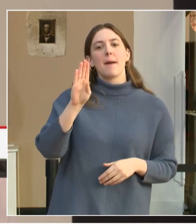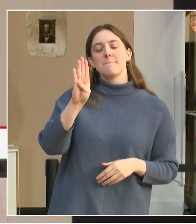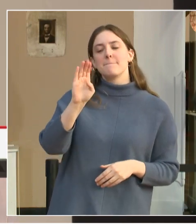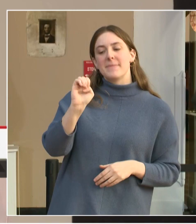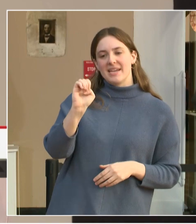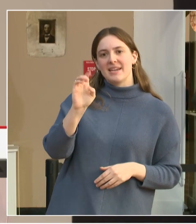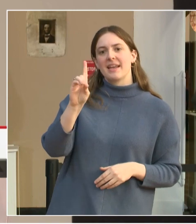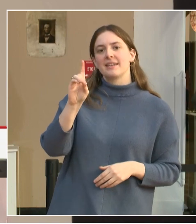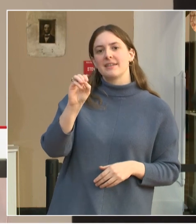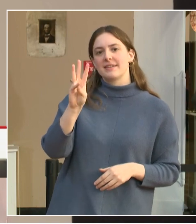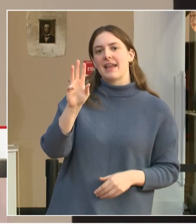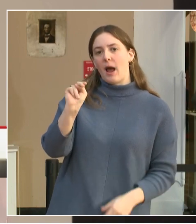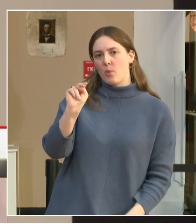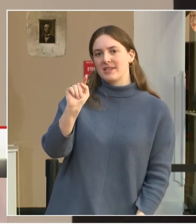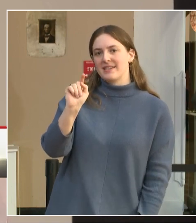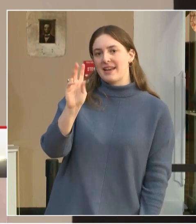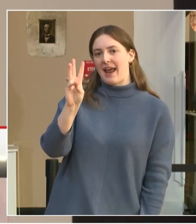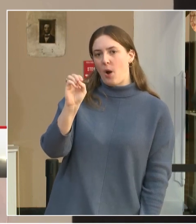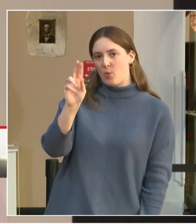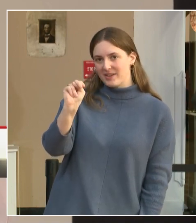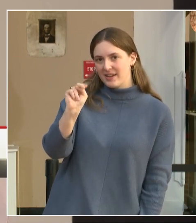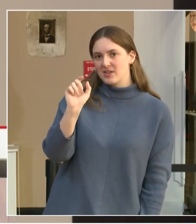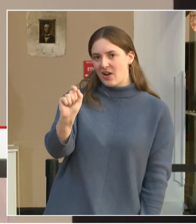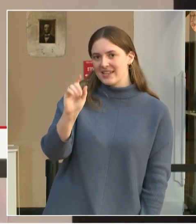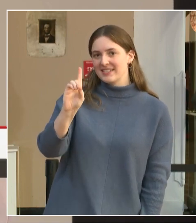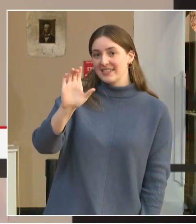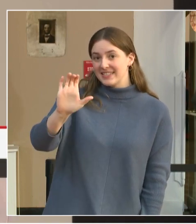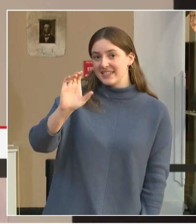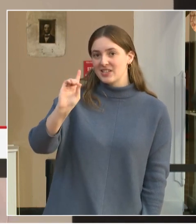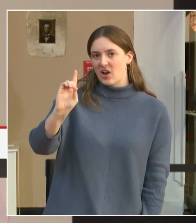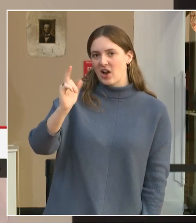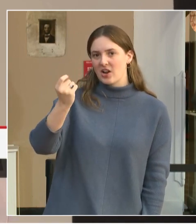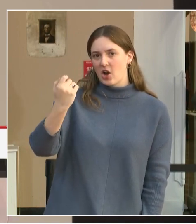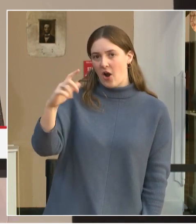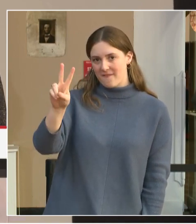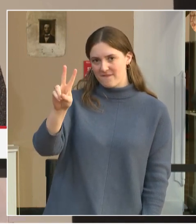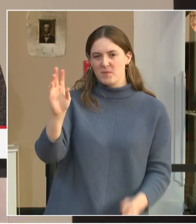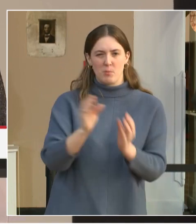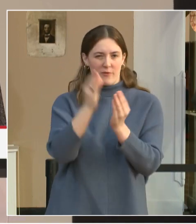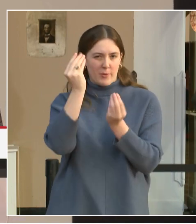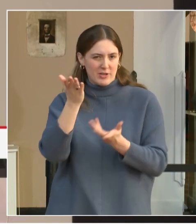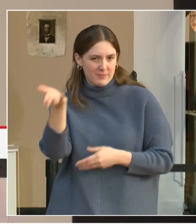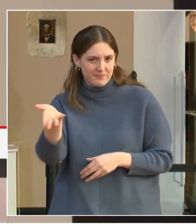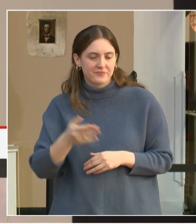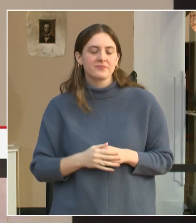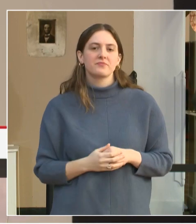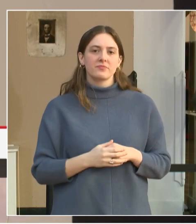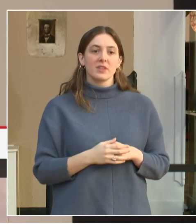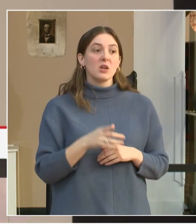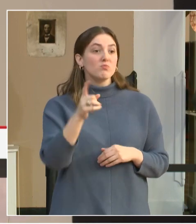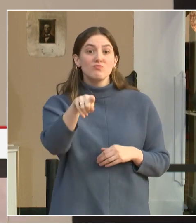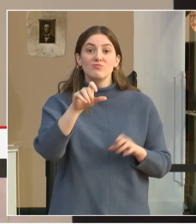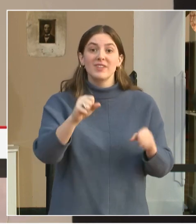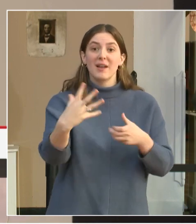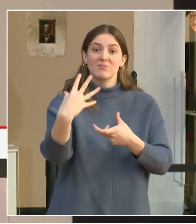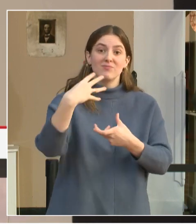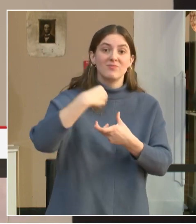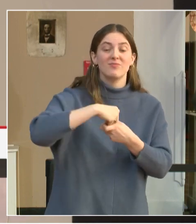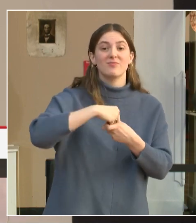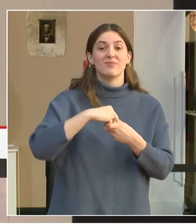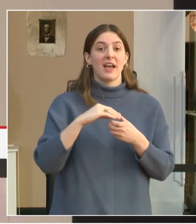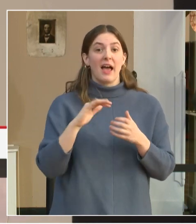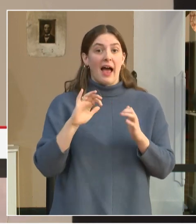bdowntown.dc.gov. There are many, many ways that people can contribute, especially by engaging in some of the